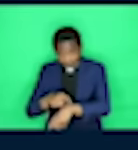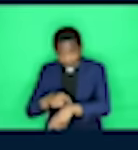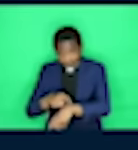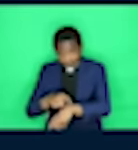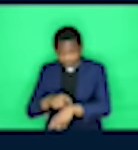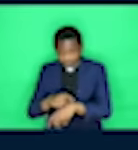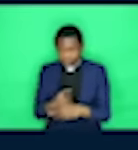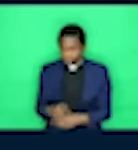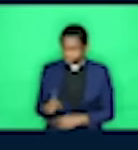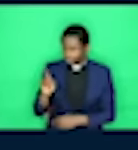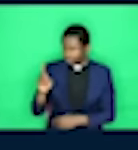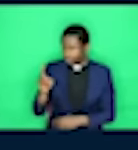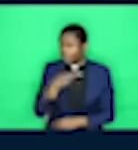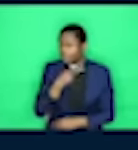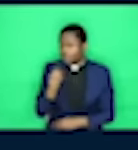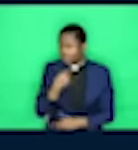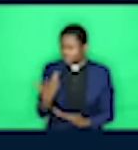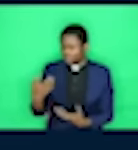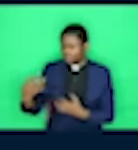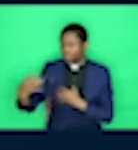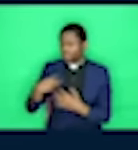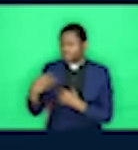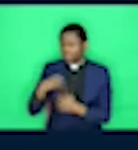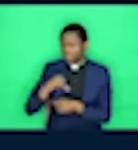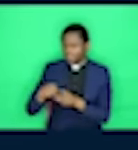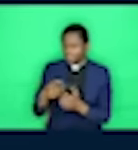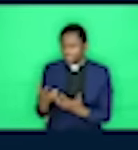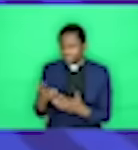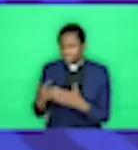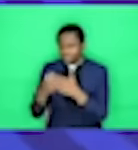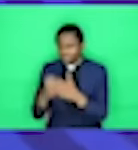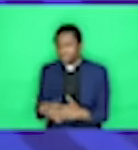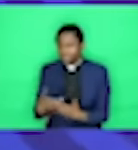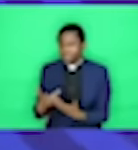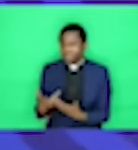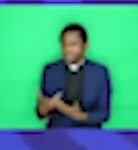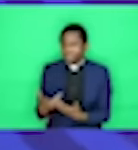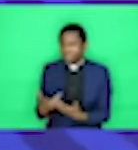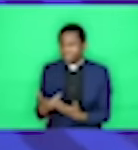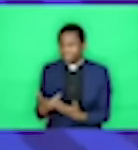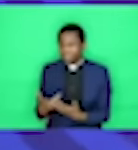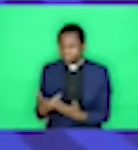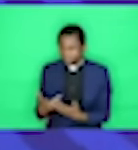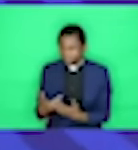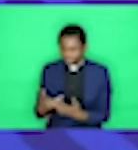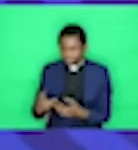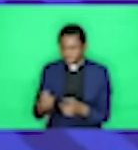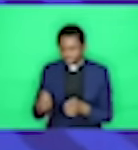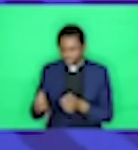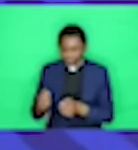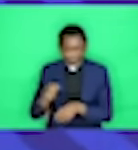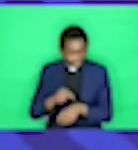One of our pastors complained about the leader's lack of control of time and lack